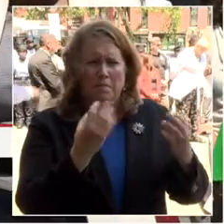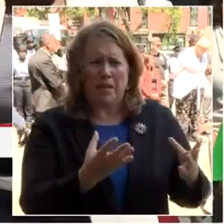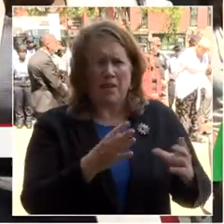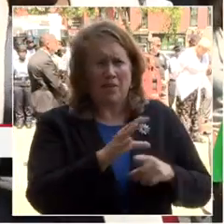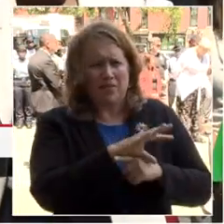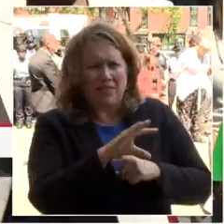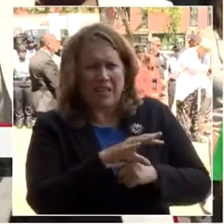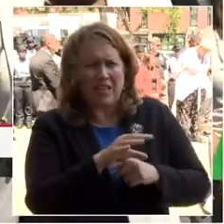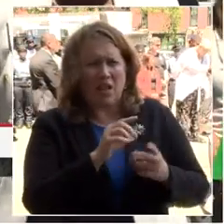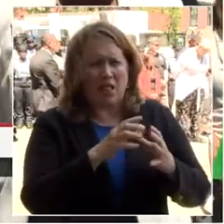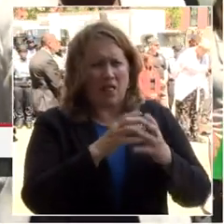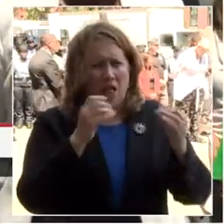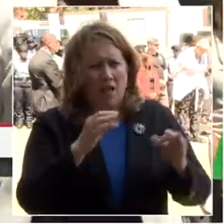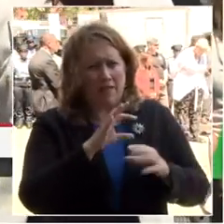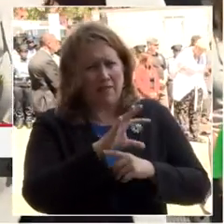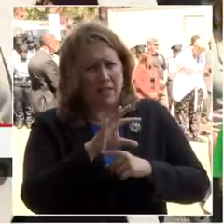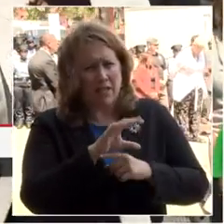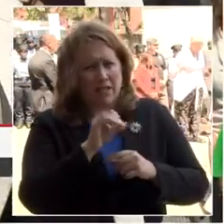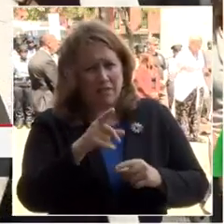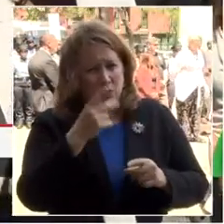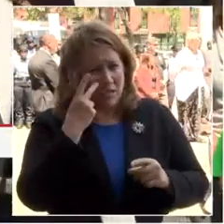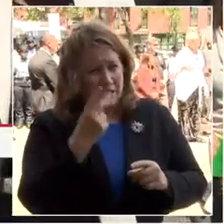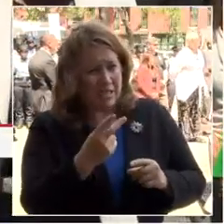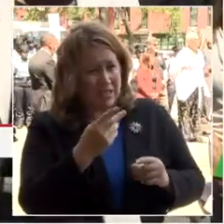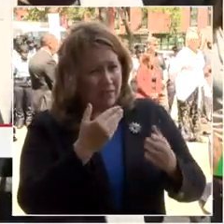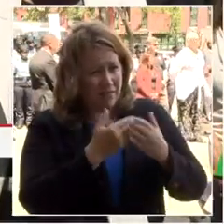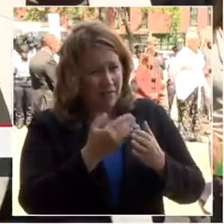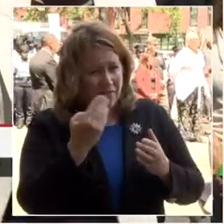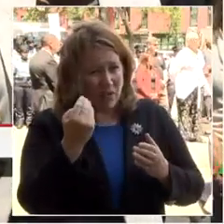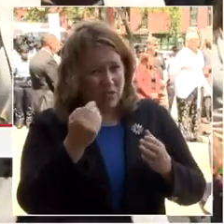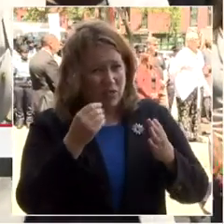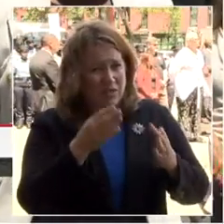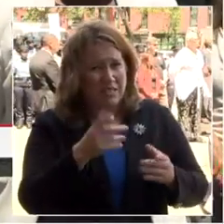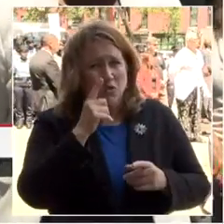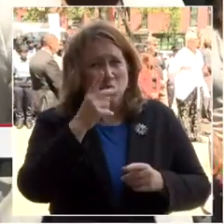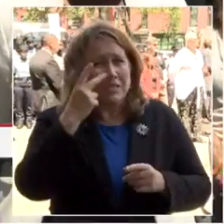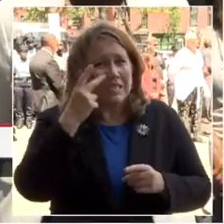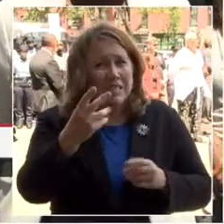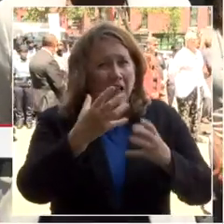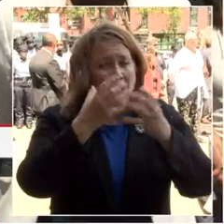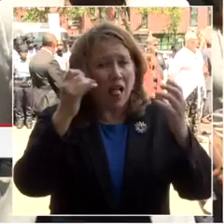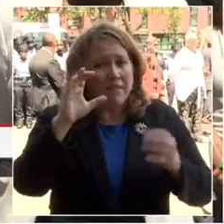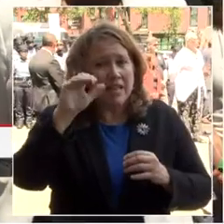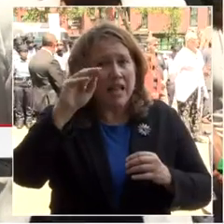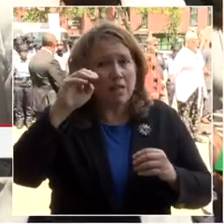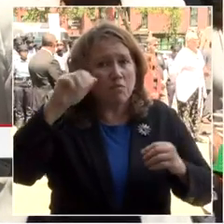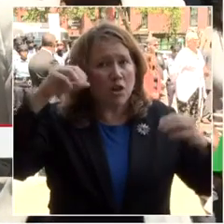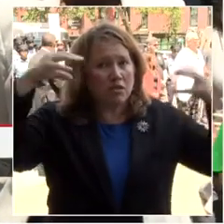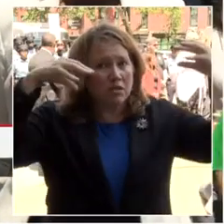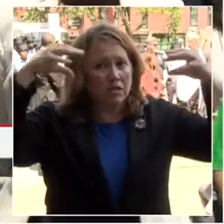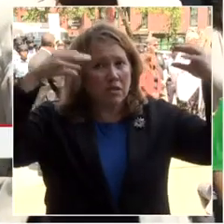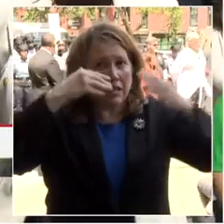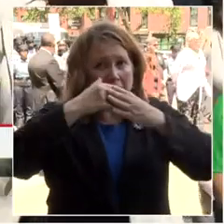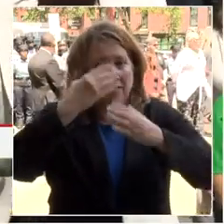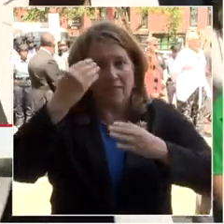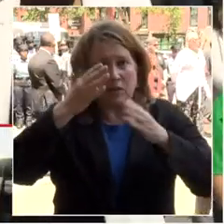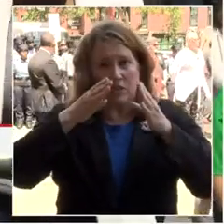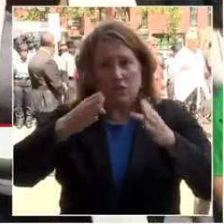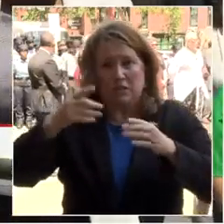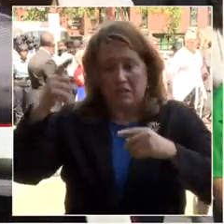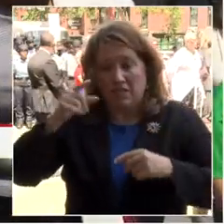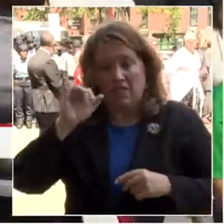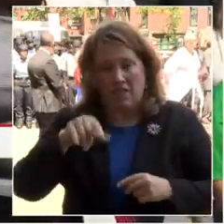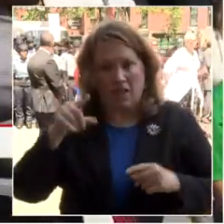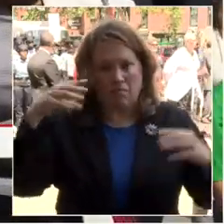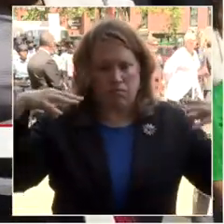lot of video. If you look right there at 14th and U, there's a police camera right there. There are multiple businesses right there. We talked about a ton of police officers being